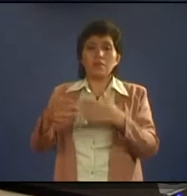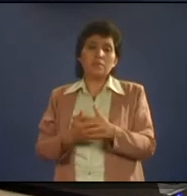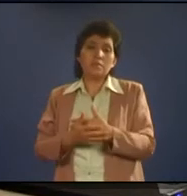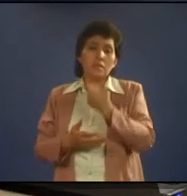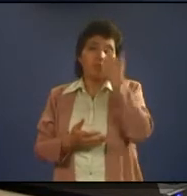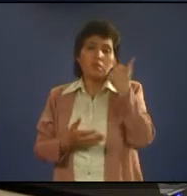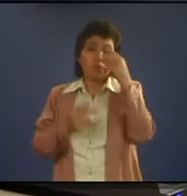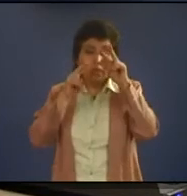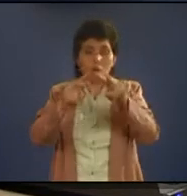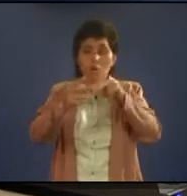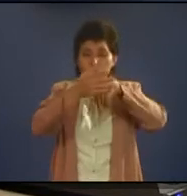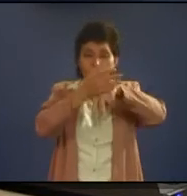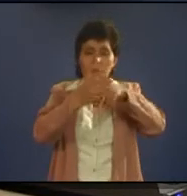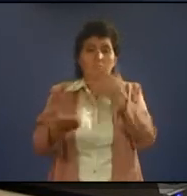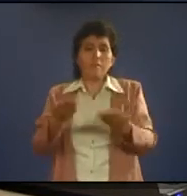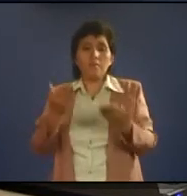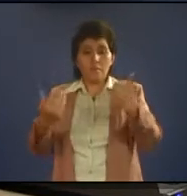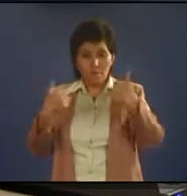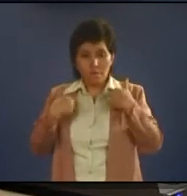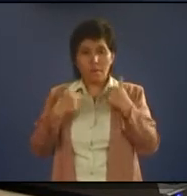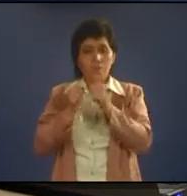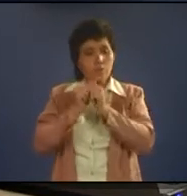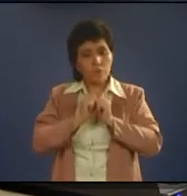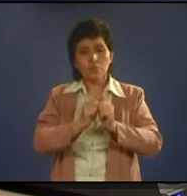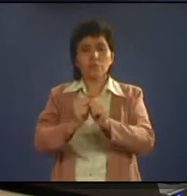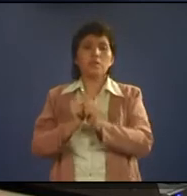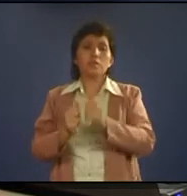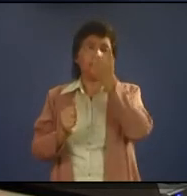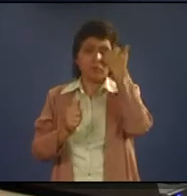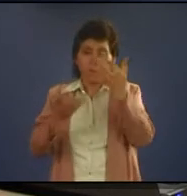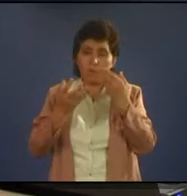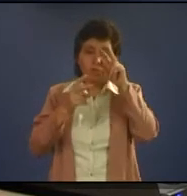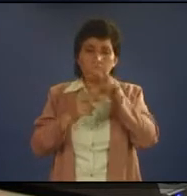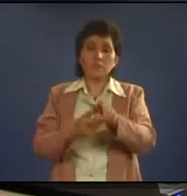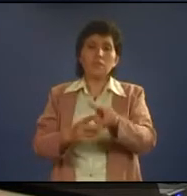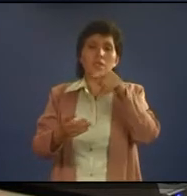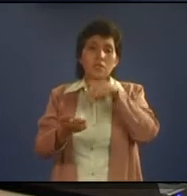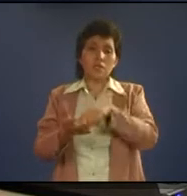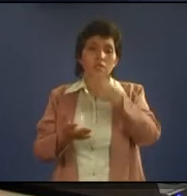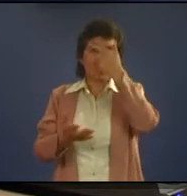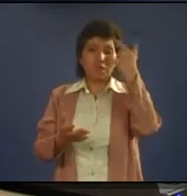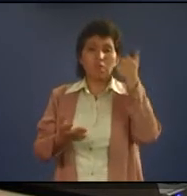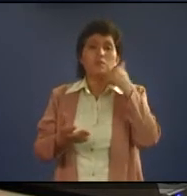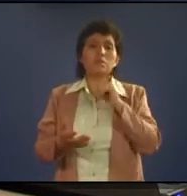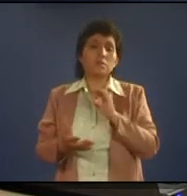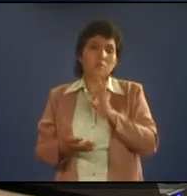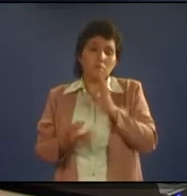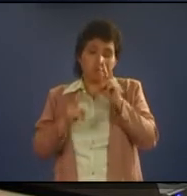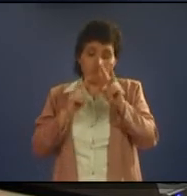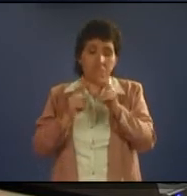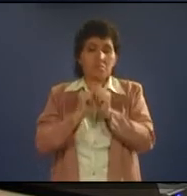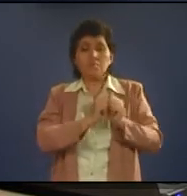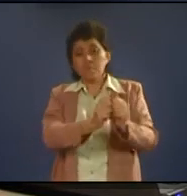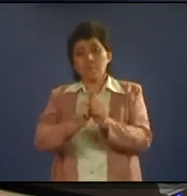have two of them together. You want to see the score, and also you want to make new friends, okay, within the group that you are